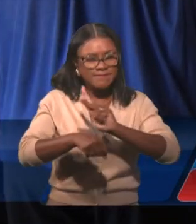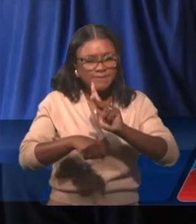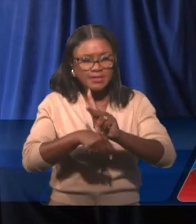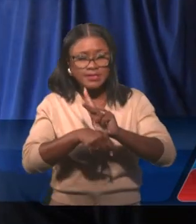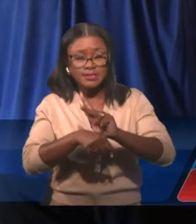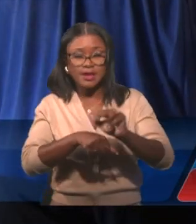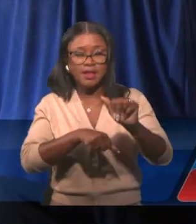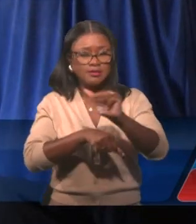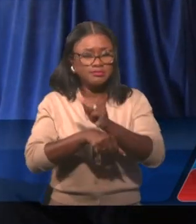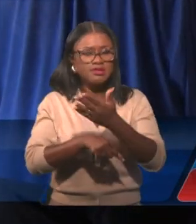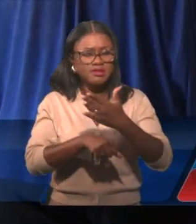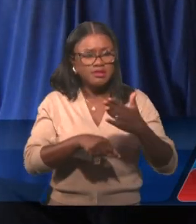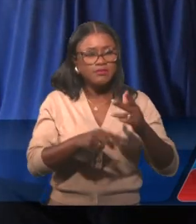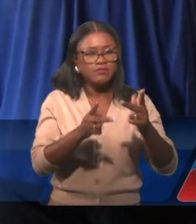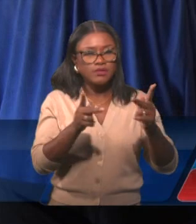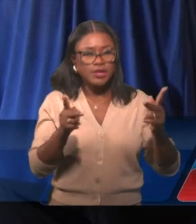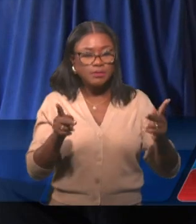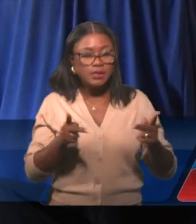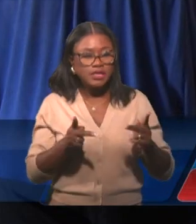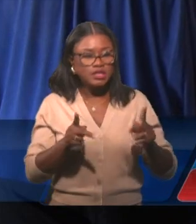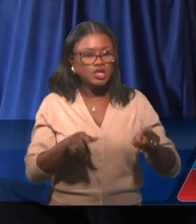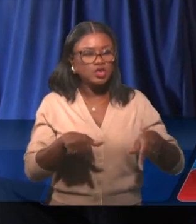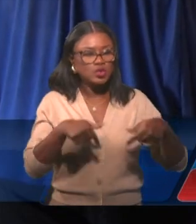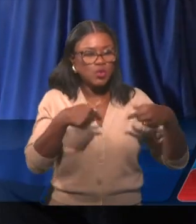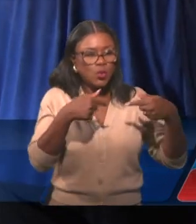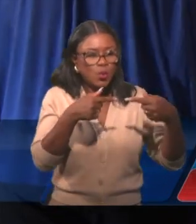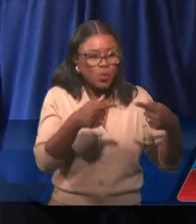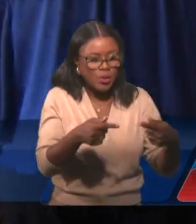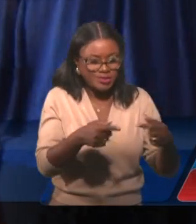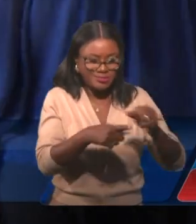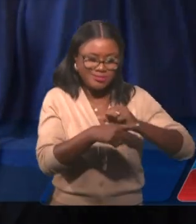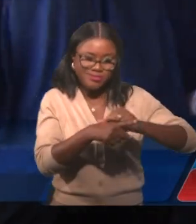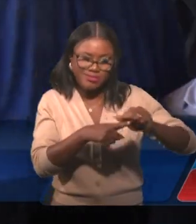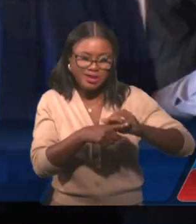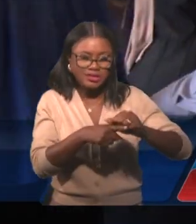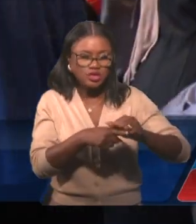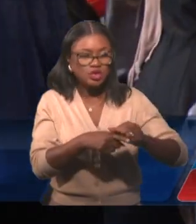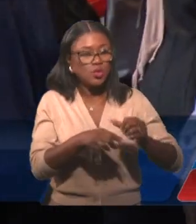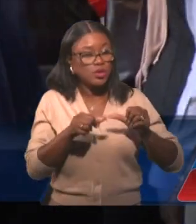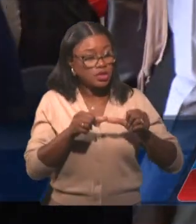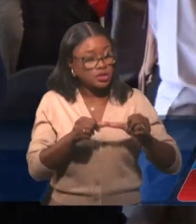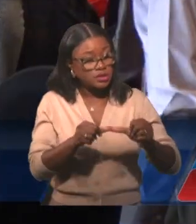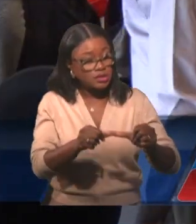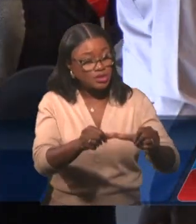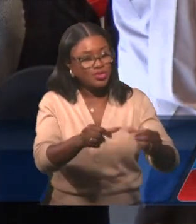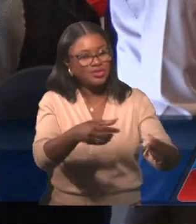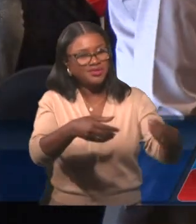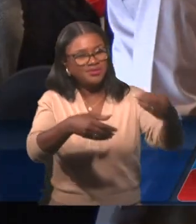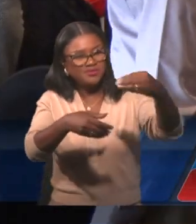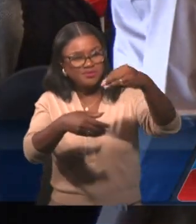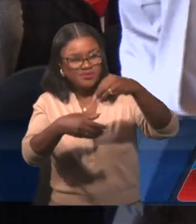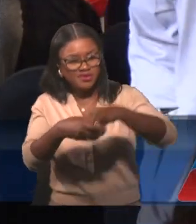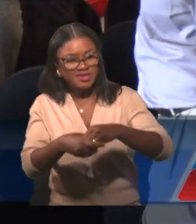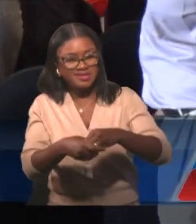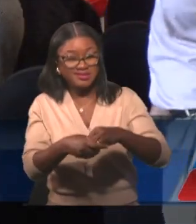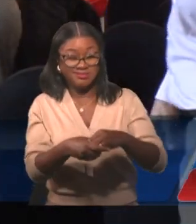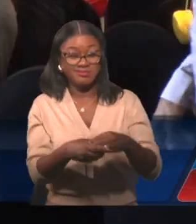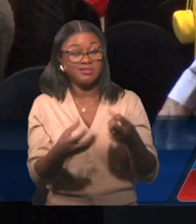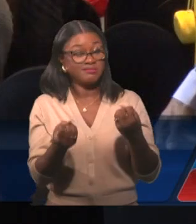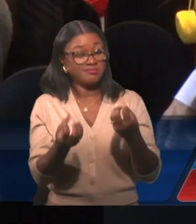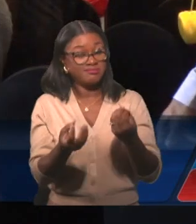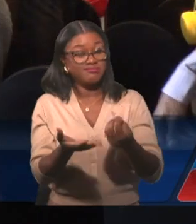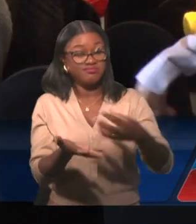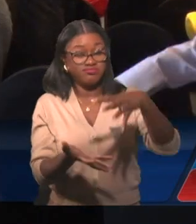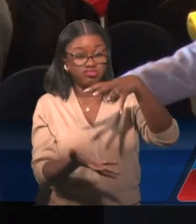etc. So we see this as the future. We intend to continue investing. It's been quite expensive, but it